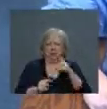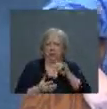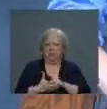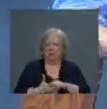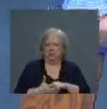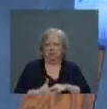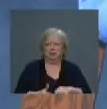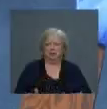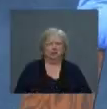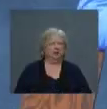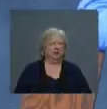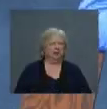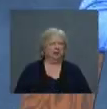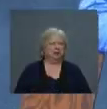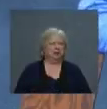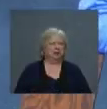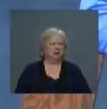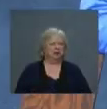that.